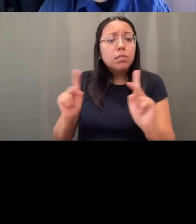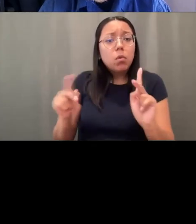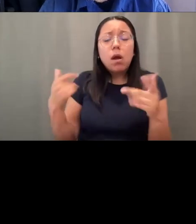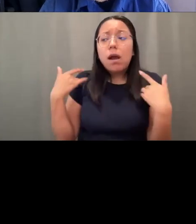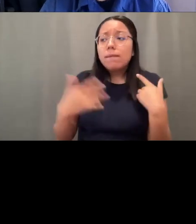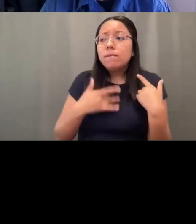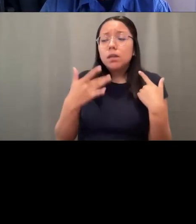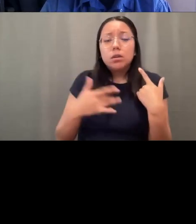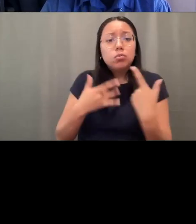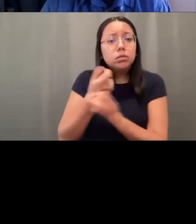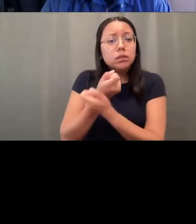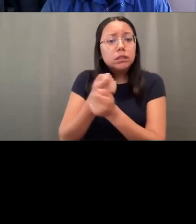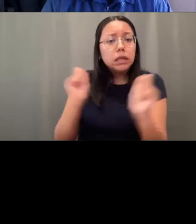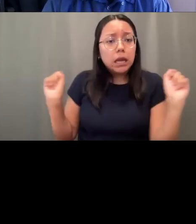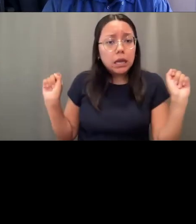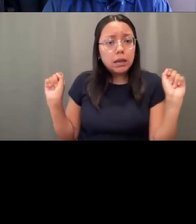street.